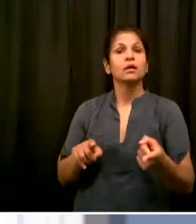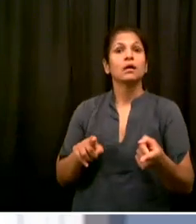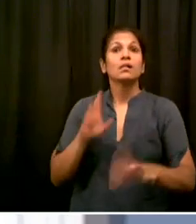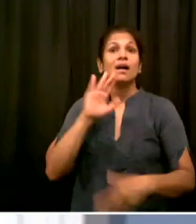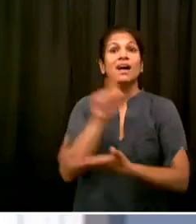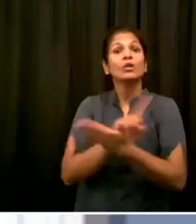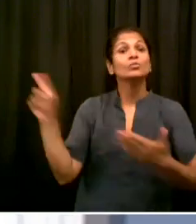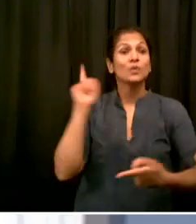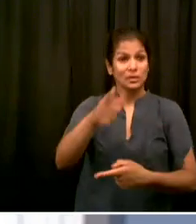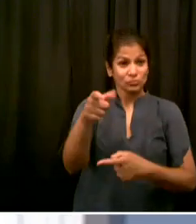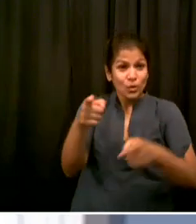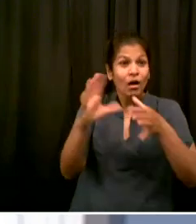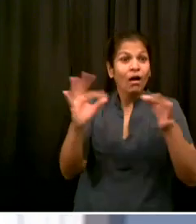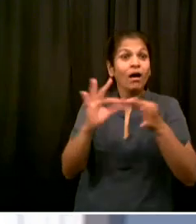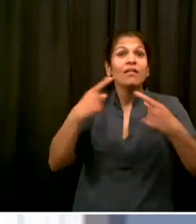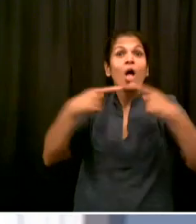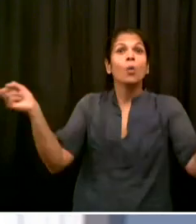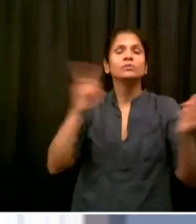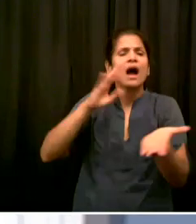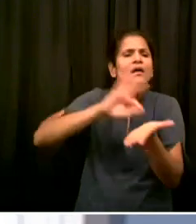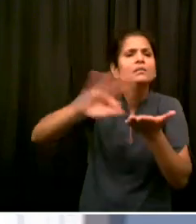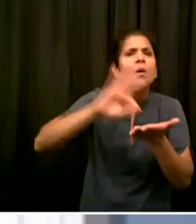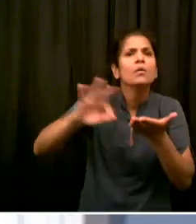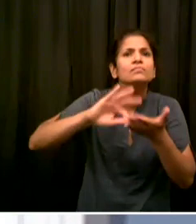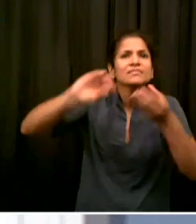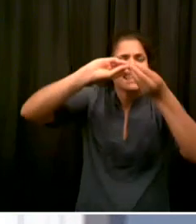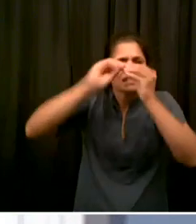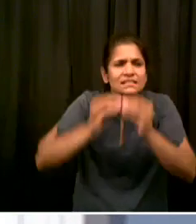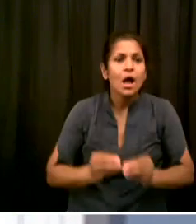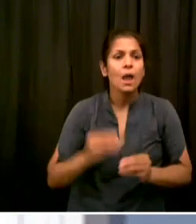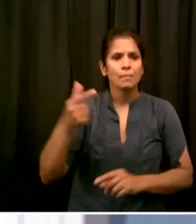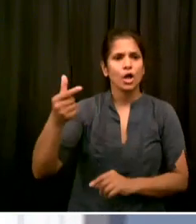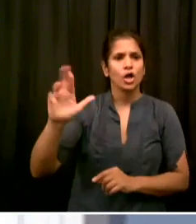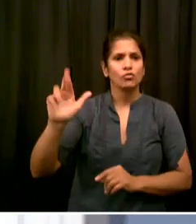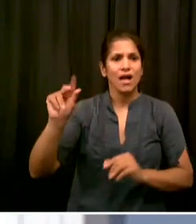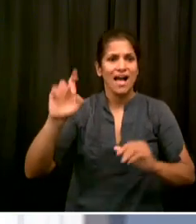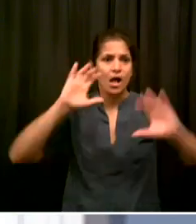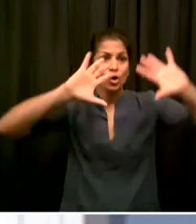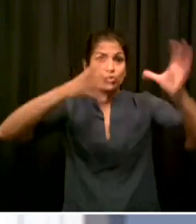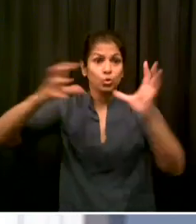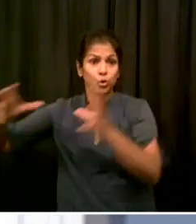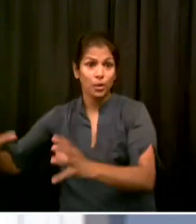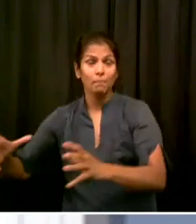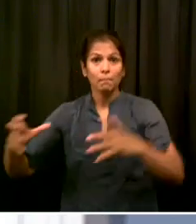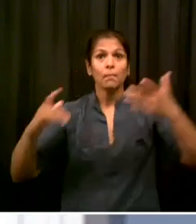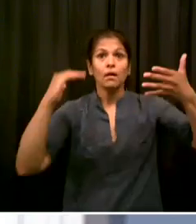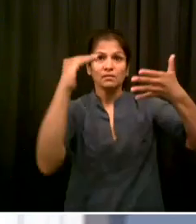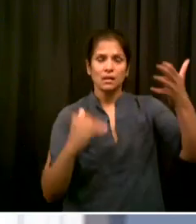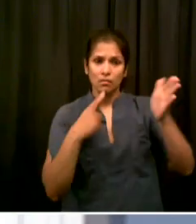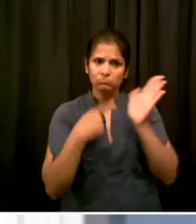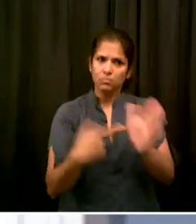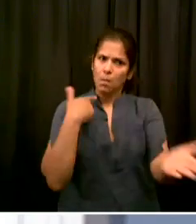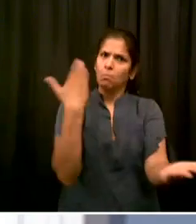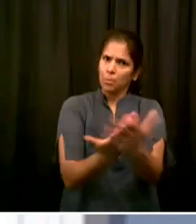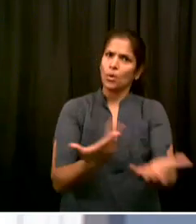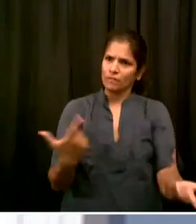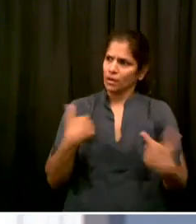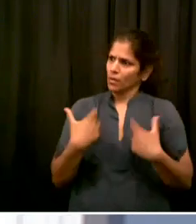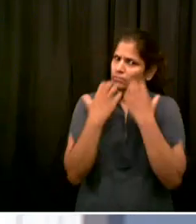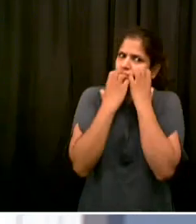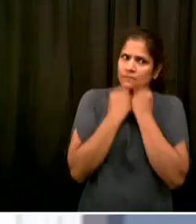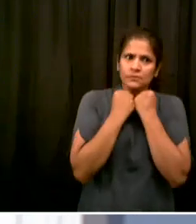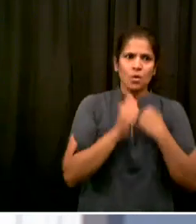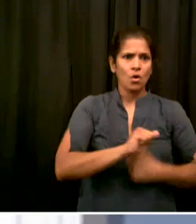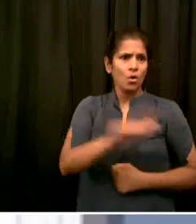closer to reopening, we continue to implement our plans, all the while keeping health and safety front and center. I'm excited about